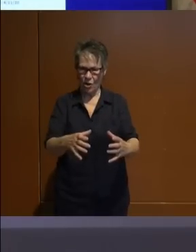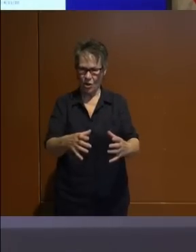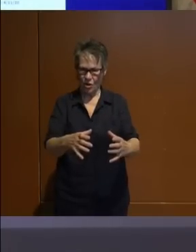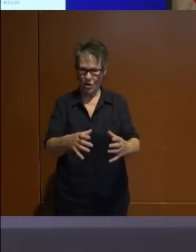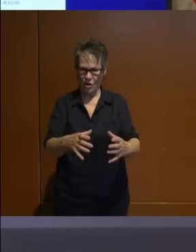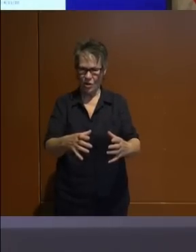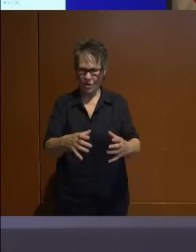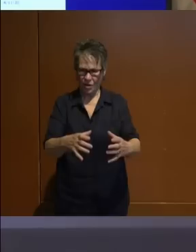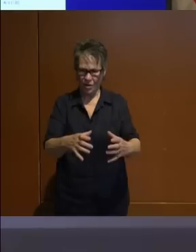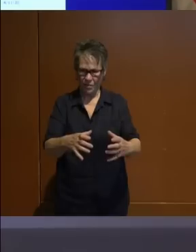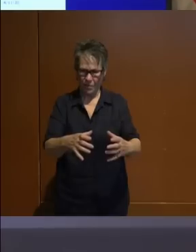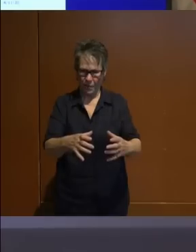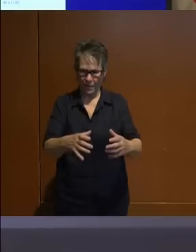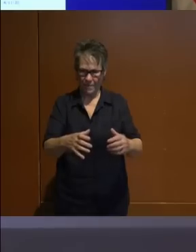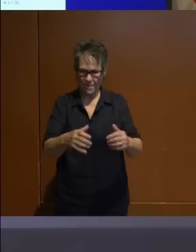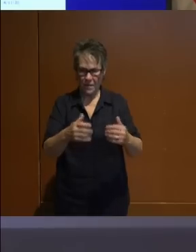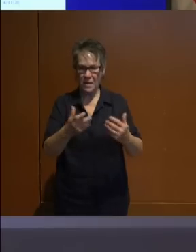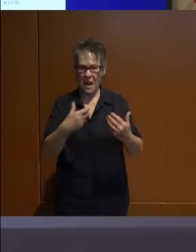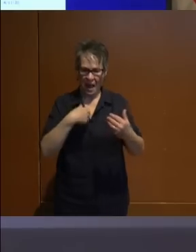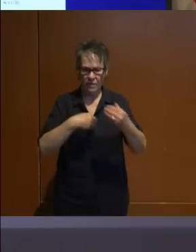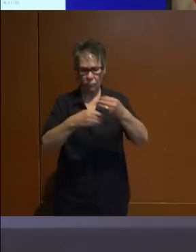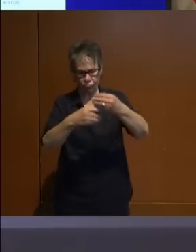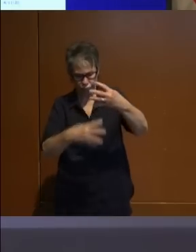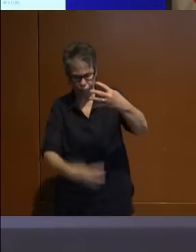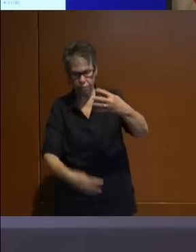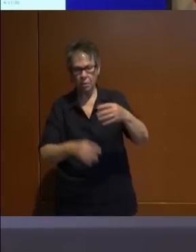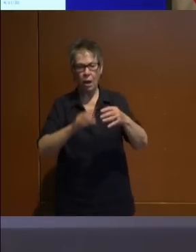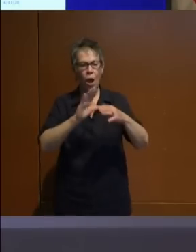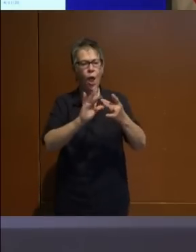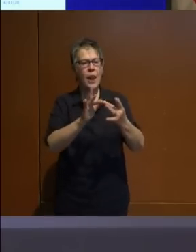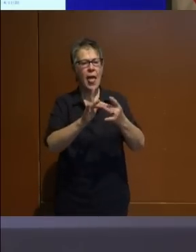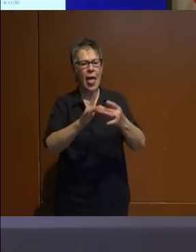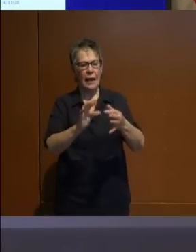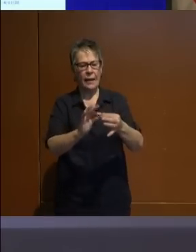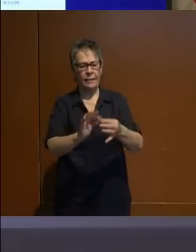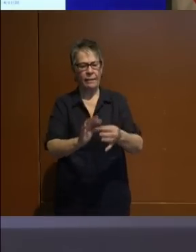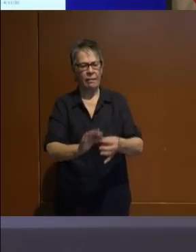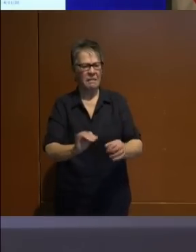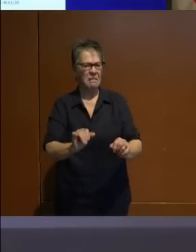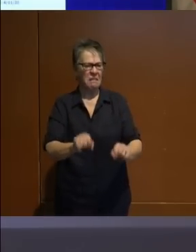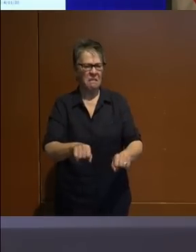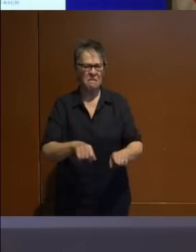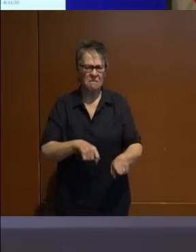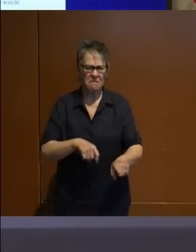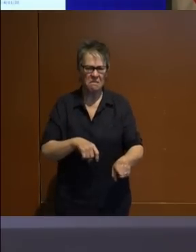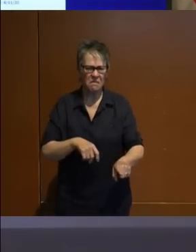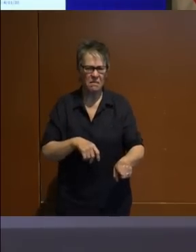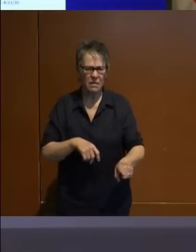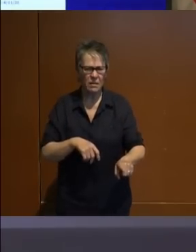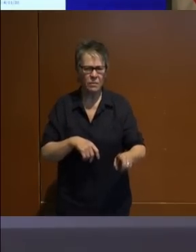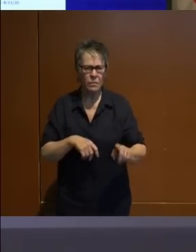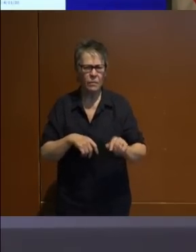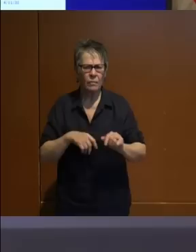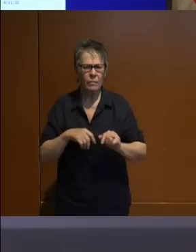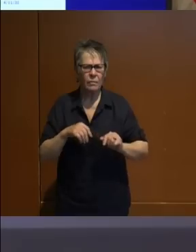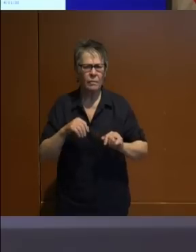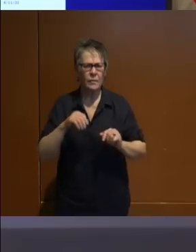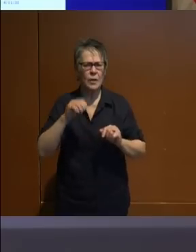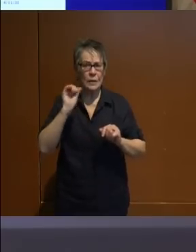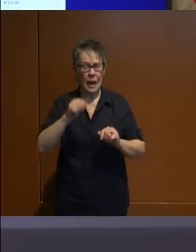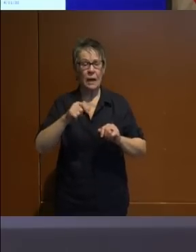I believe this is the case, at least when I was asked my vote. Stream these, no